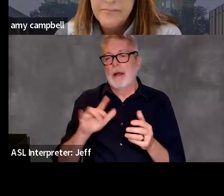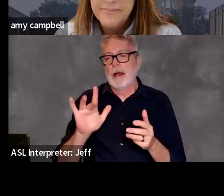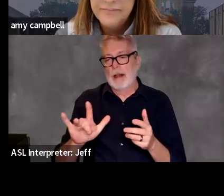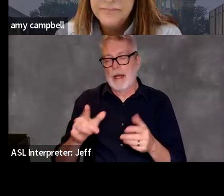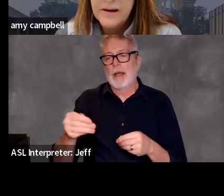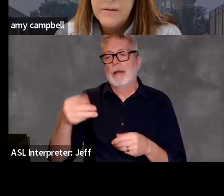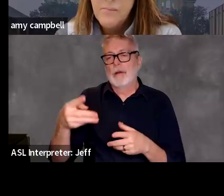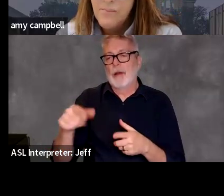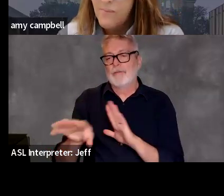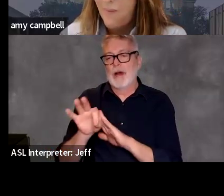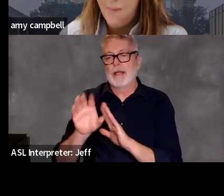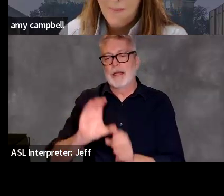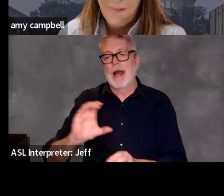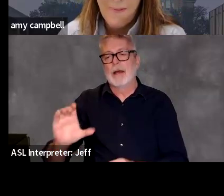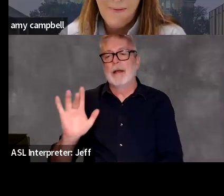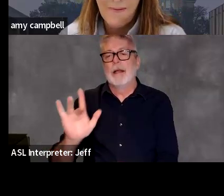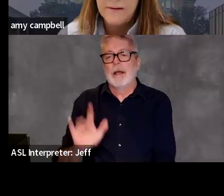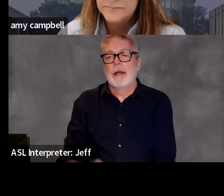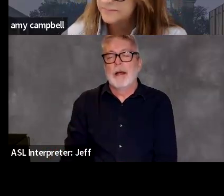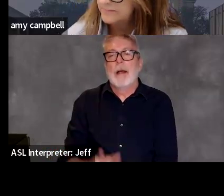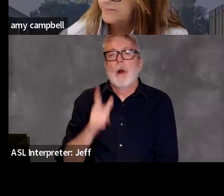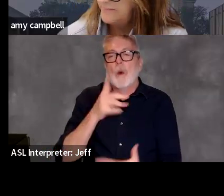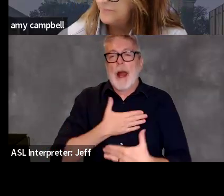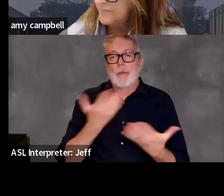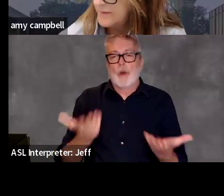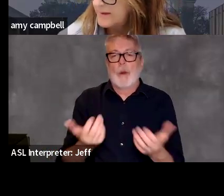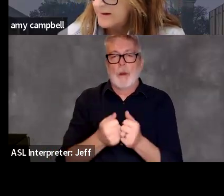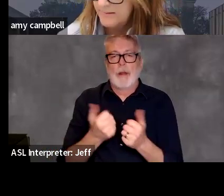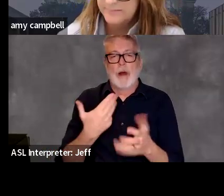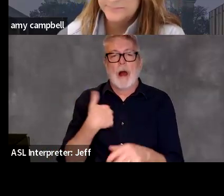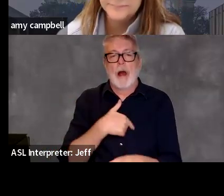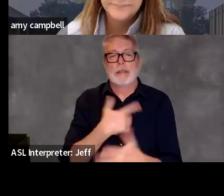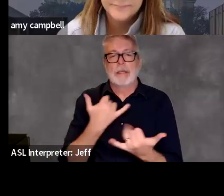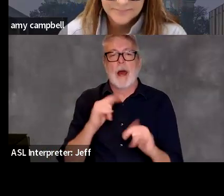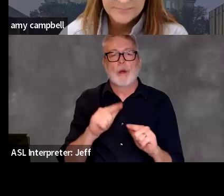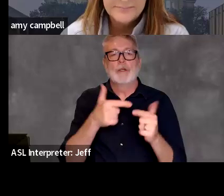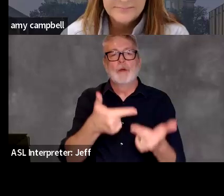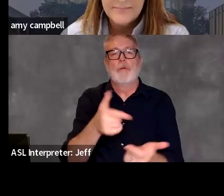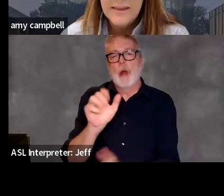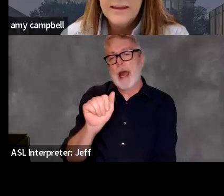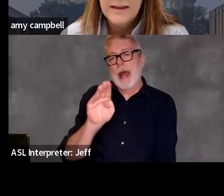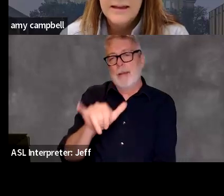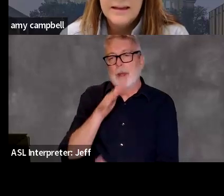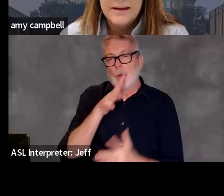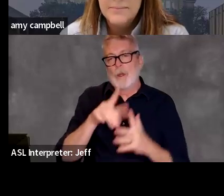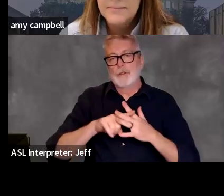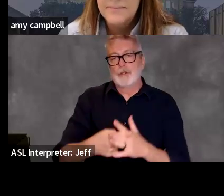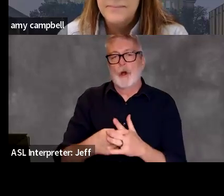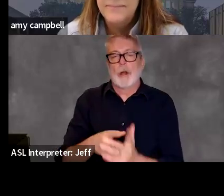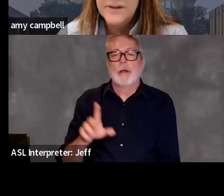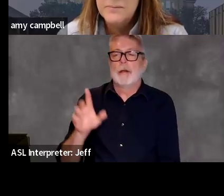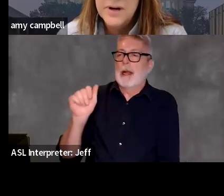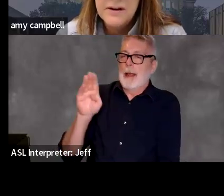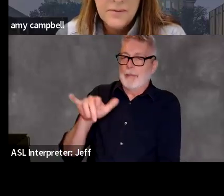captioning. We're glad that you guys are here with us today. And with that, I think I'm turning it over to Amy to kick us off.